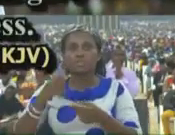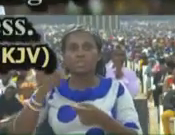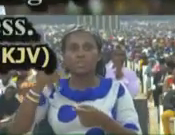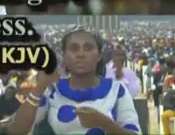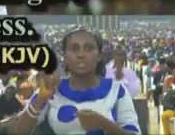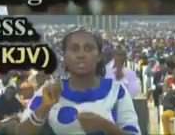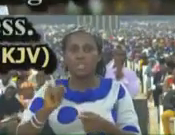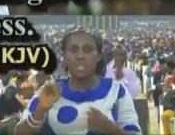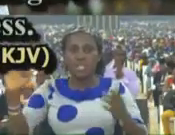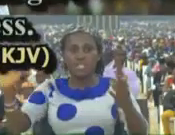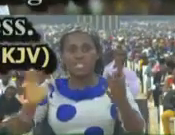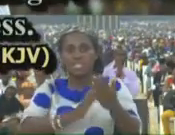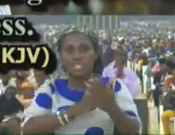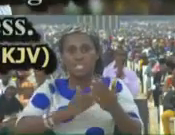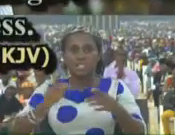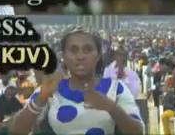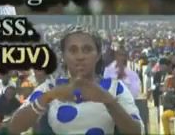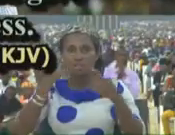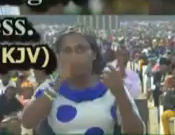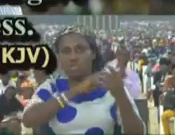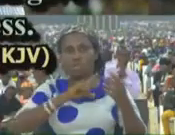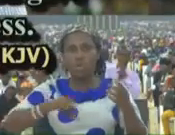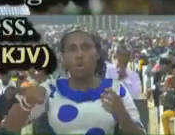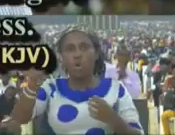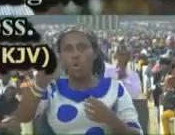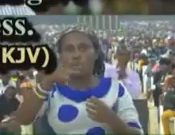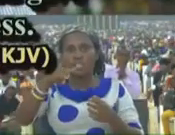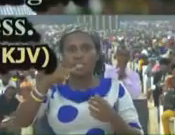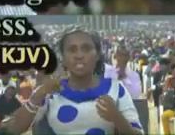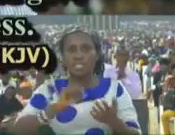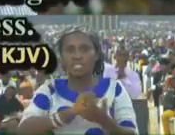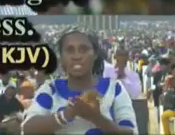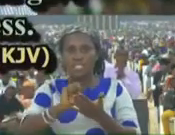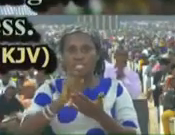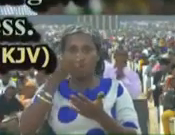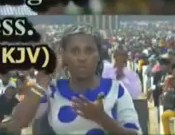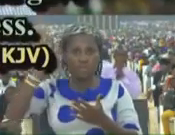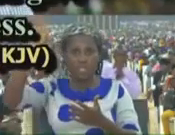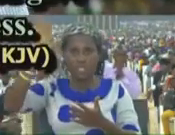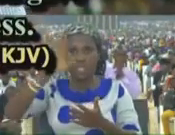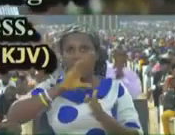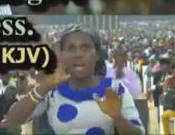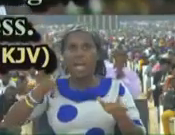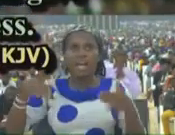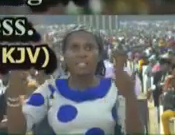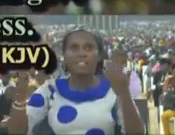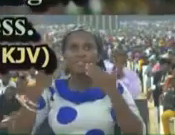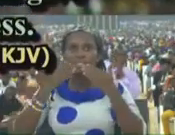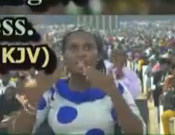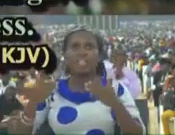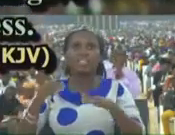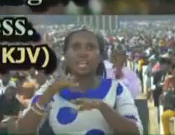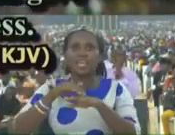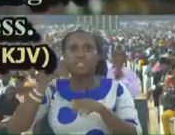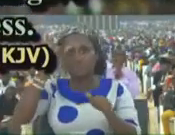Sing unto the Lord, O ye saints of peace, and give thanks at the remembrance of his holiness.